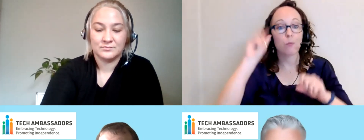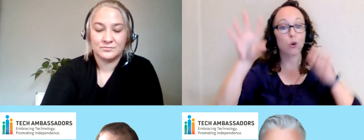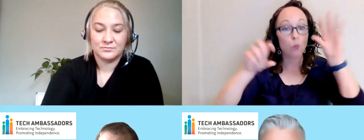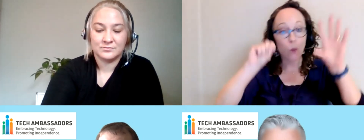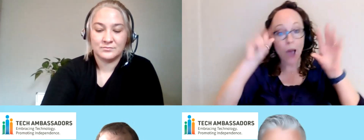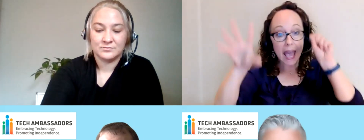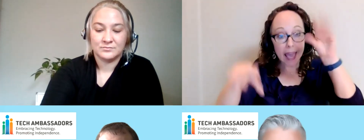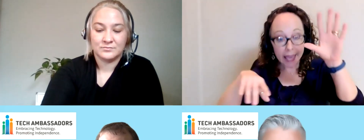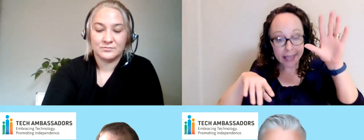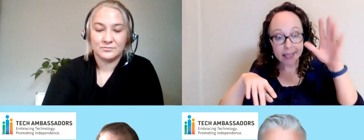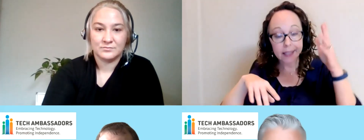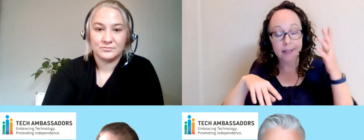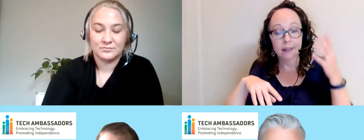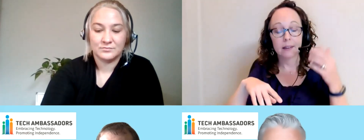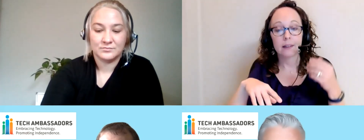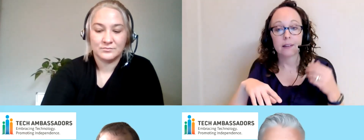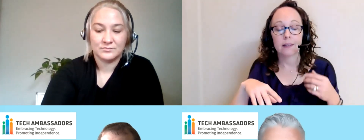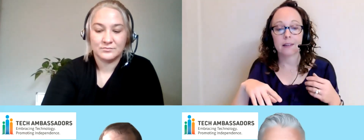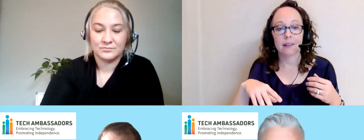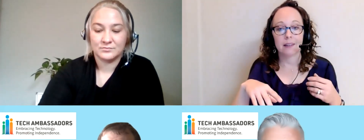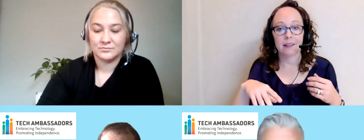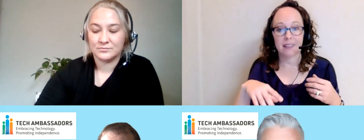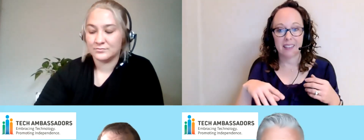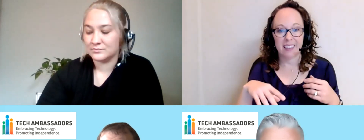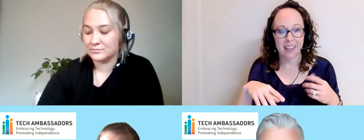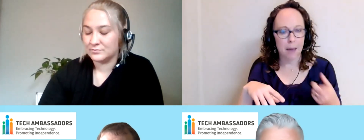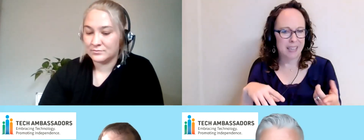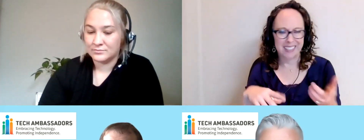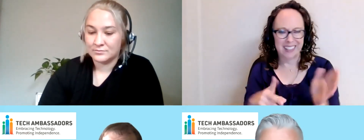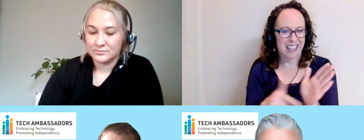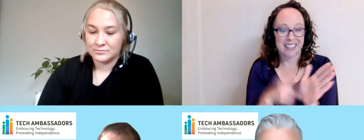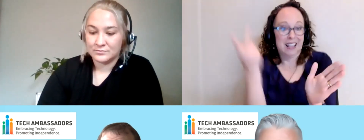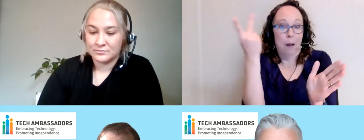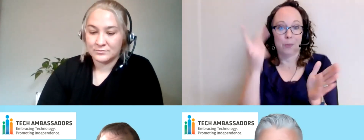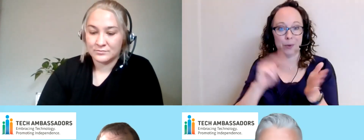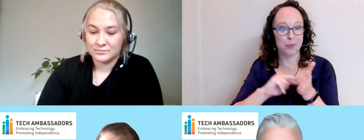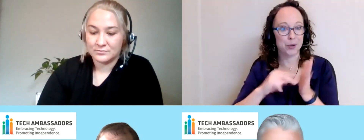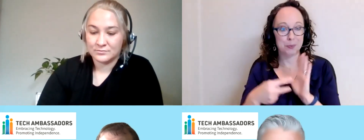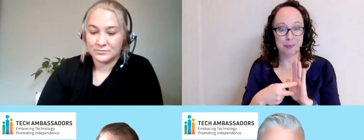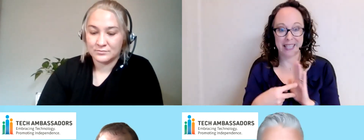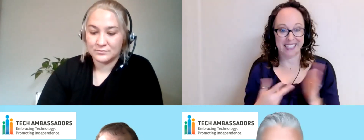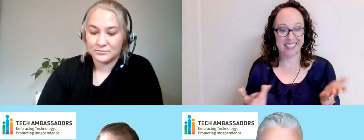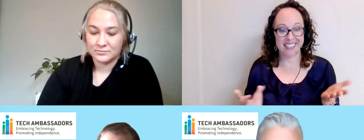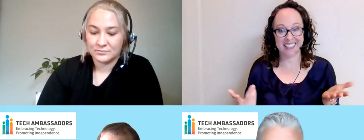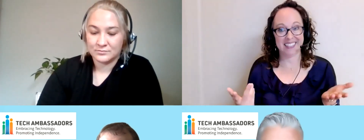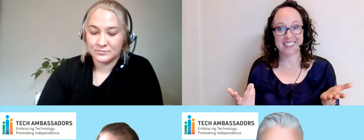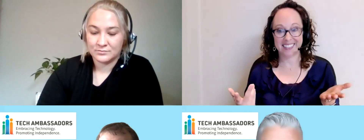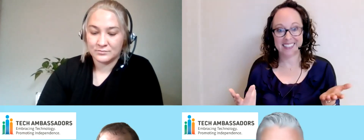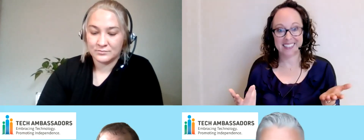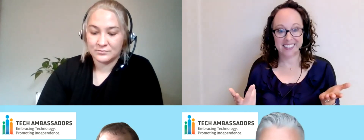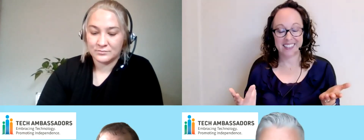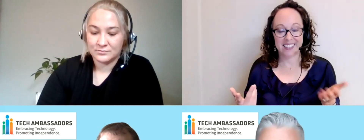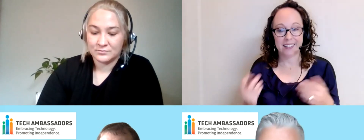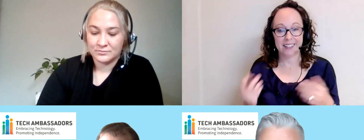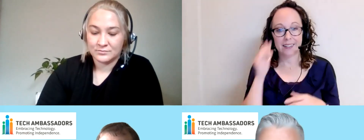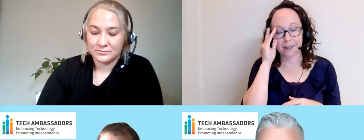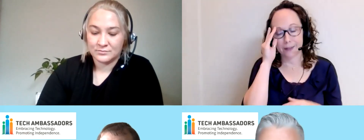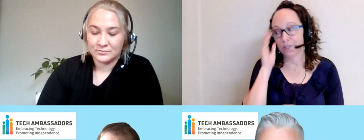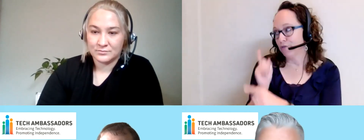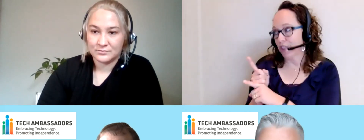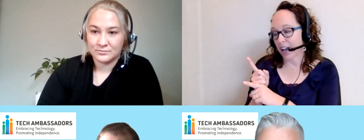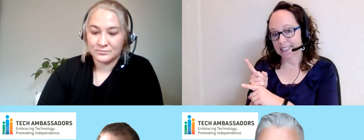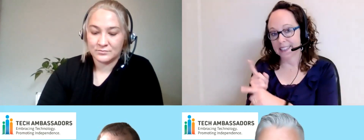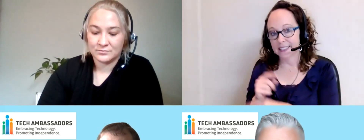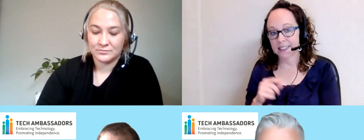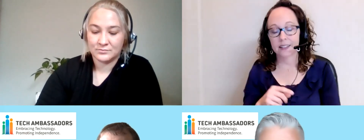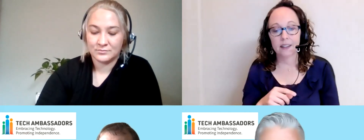that will be good for, like, double purpose use, being Right. like one